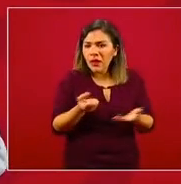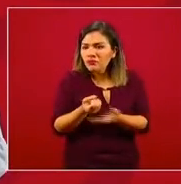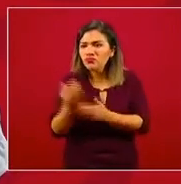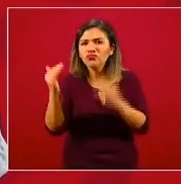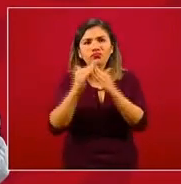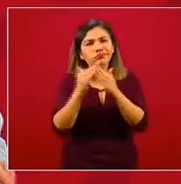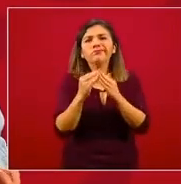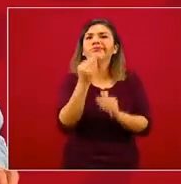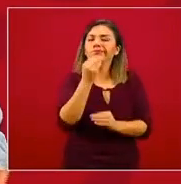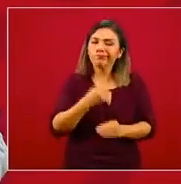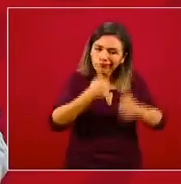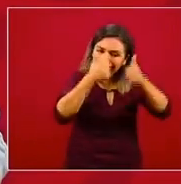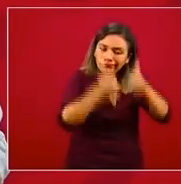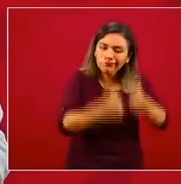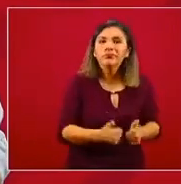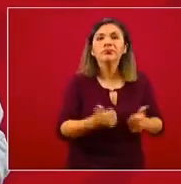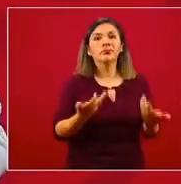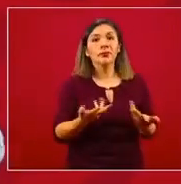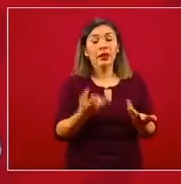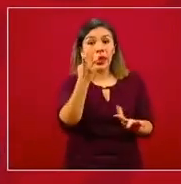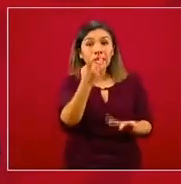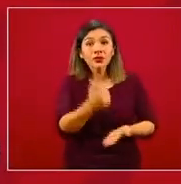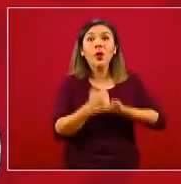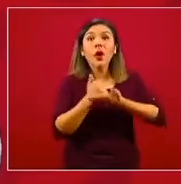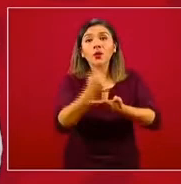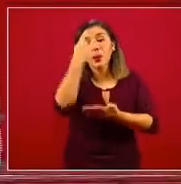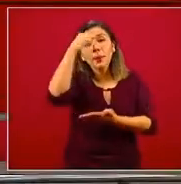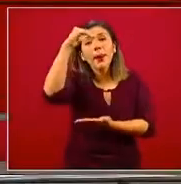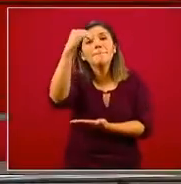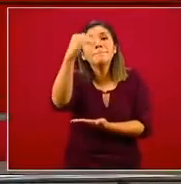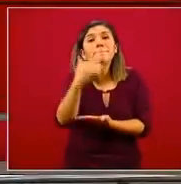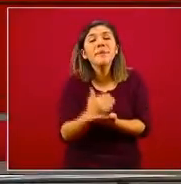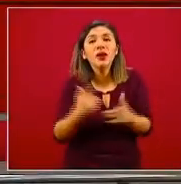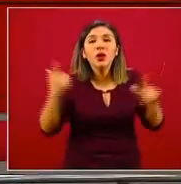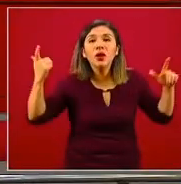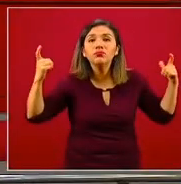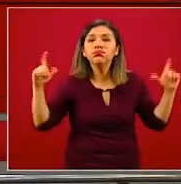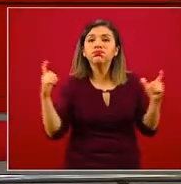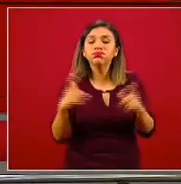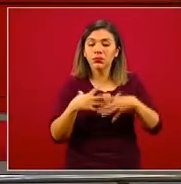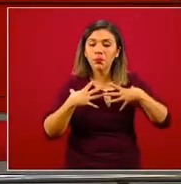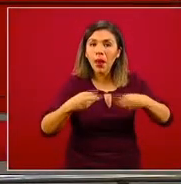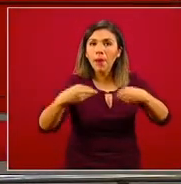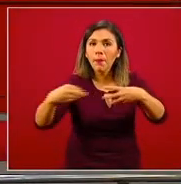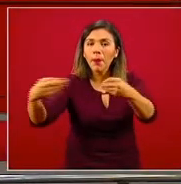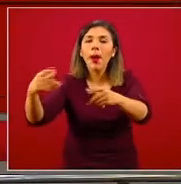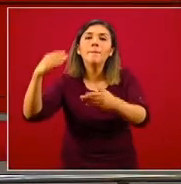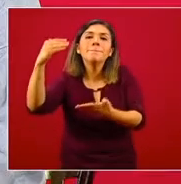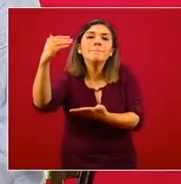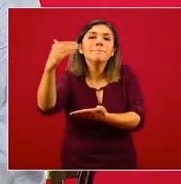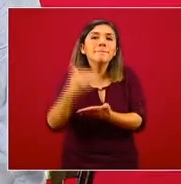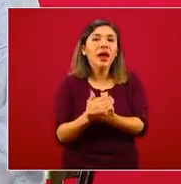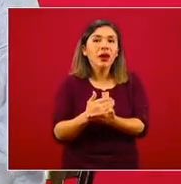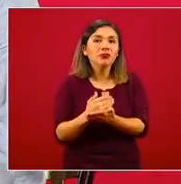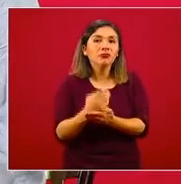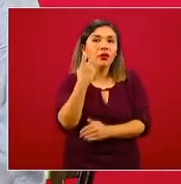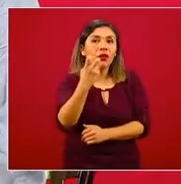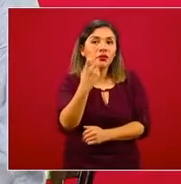home in a very disciplined way, and they have contributed to a reduction in the pace